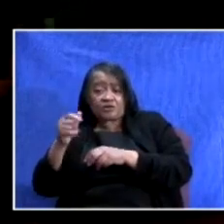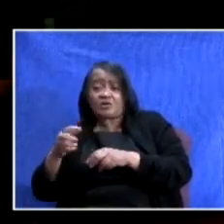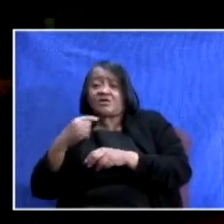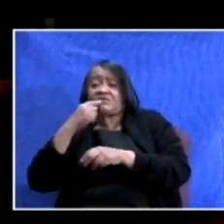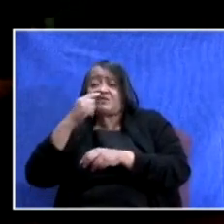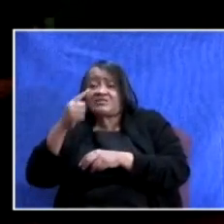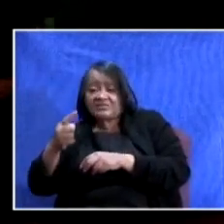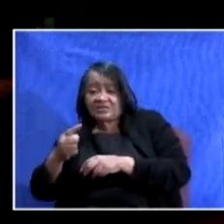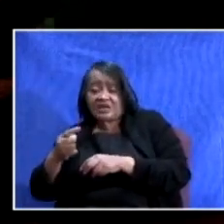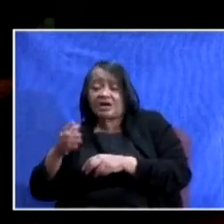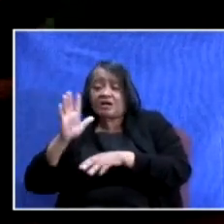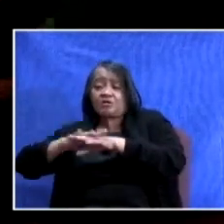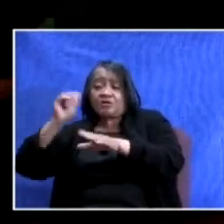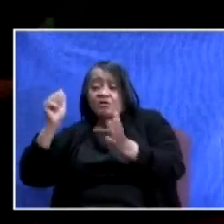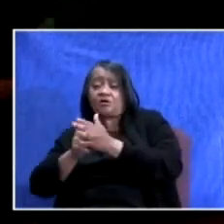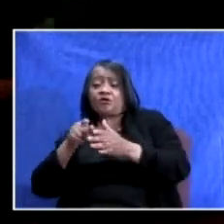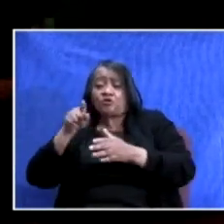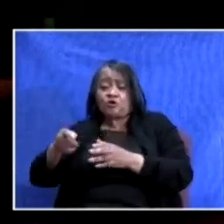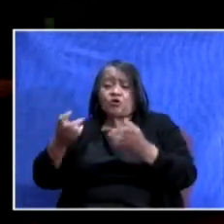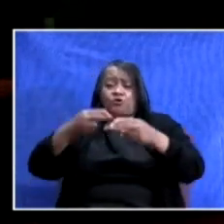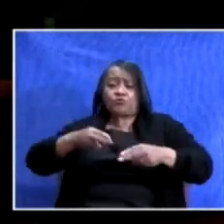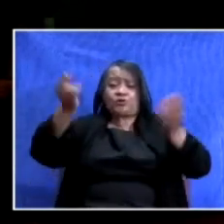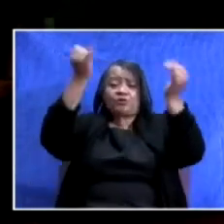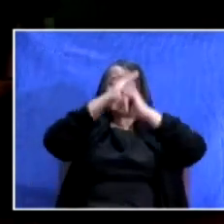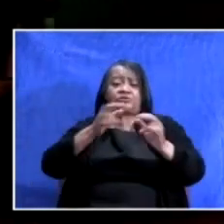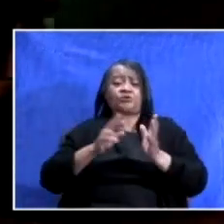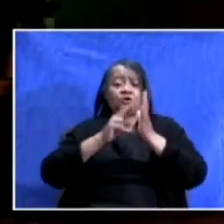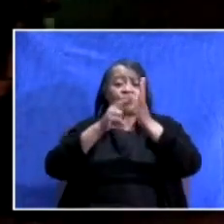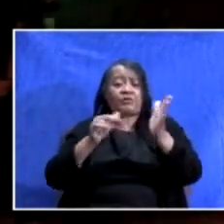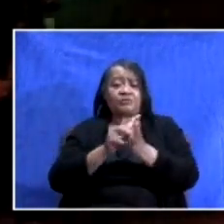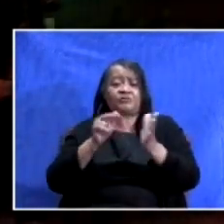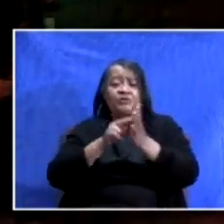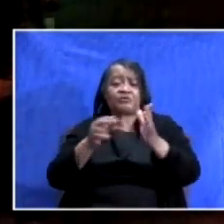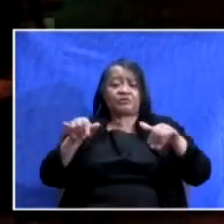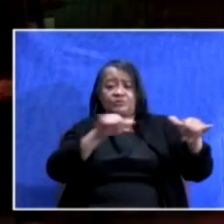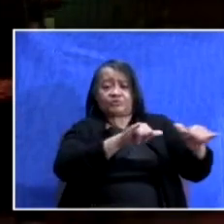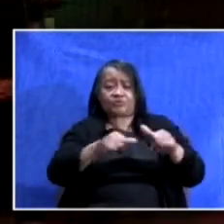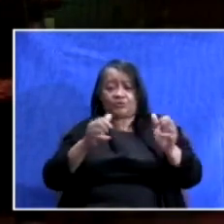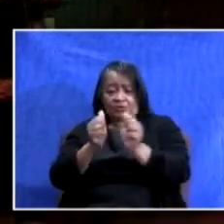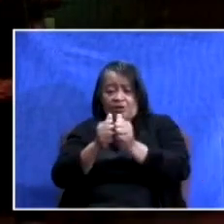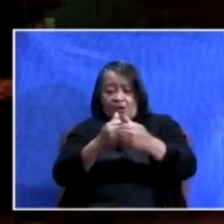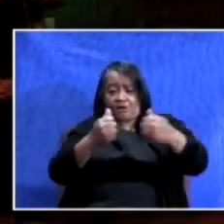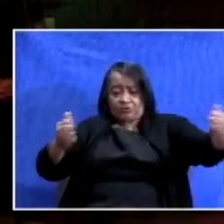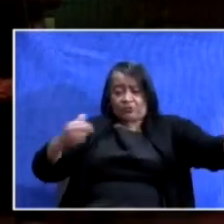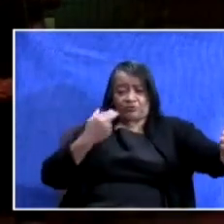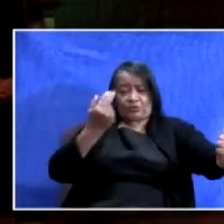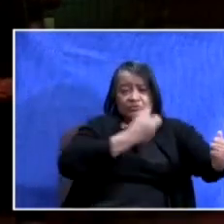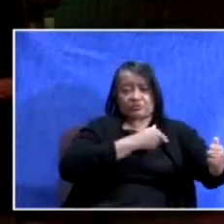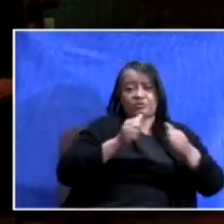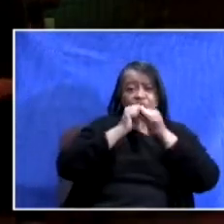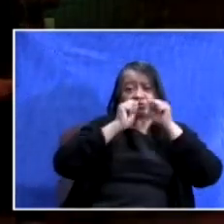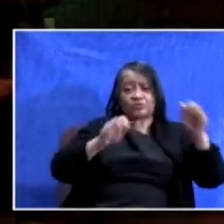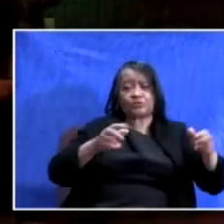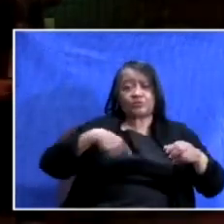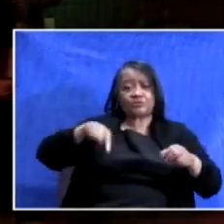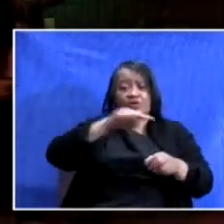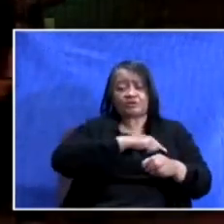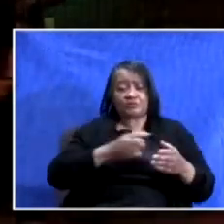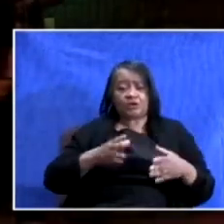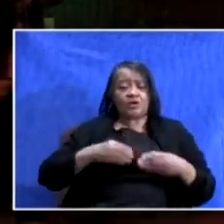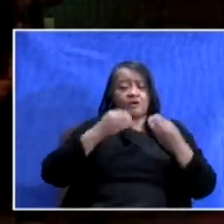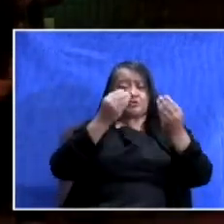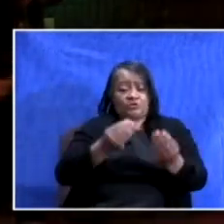Douglass said, "Your high independence only reveals the immeasurable distance between us. The blessings in which you this